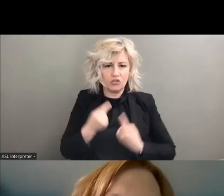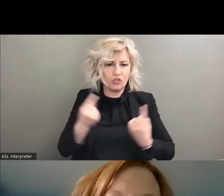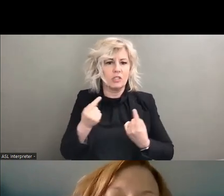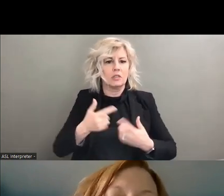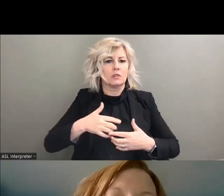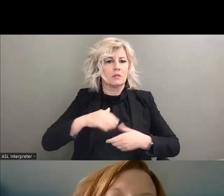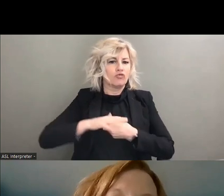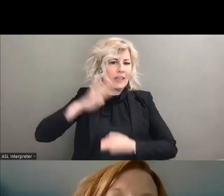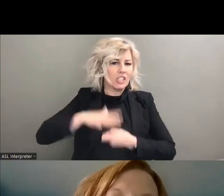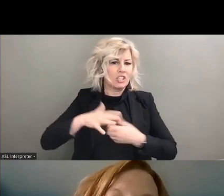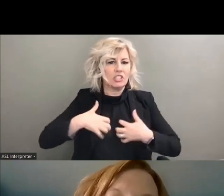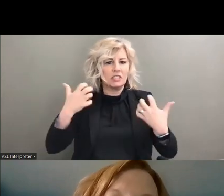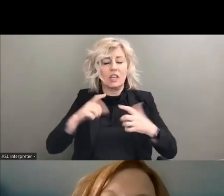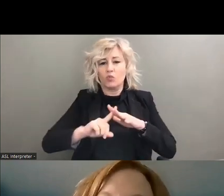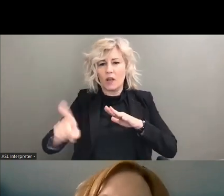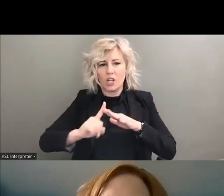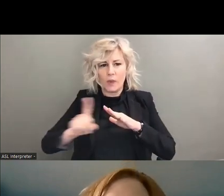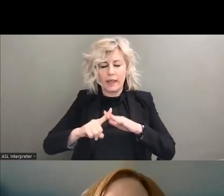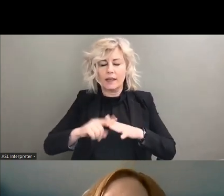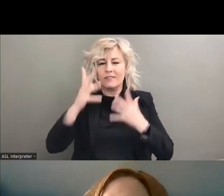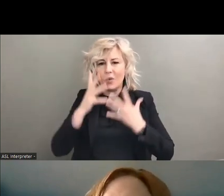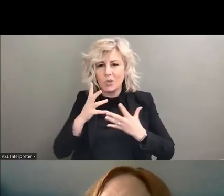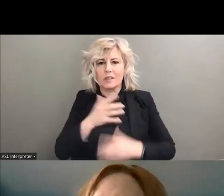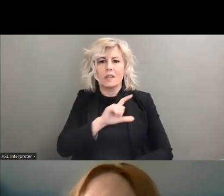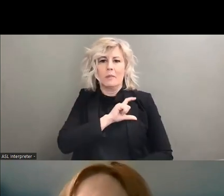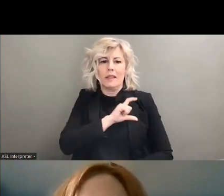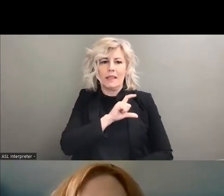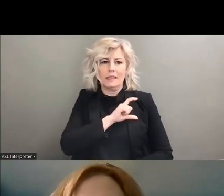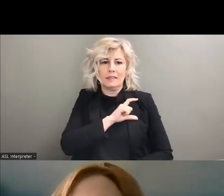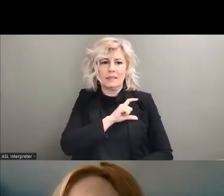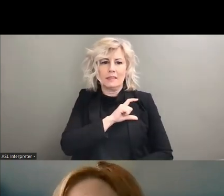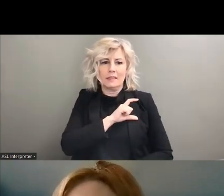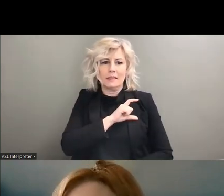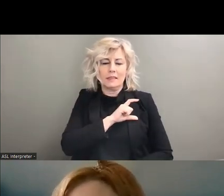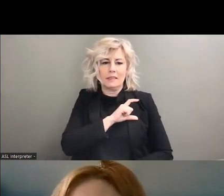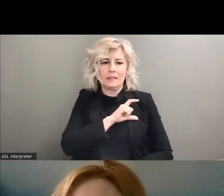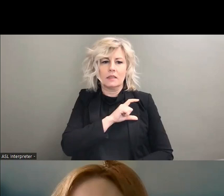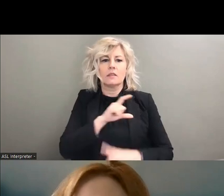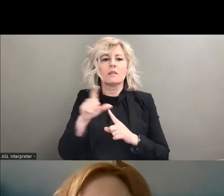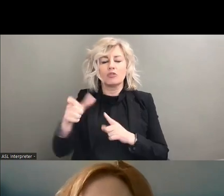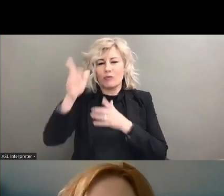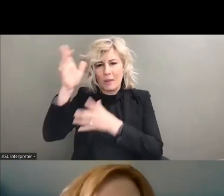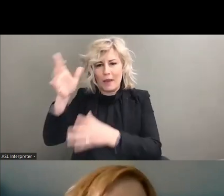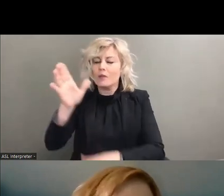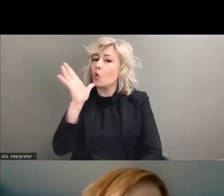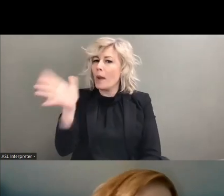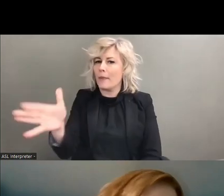running away. And unfortunately, the police are on the grandmother's speed dial. Next